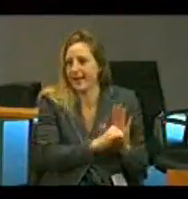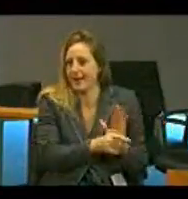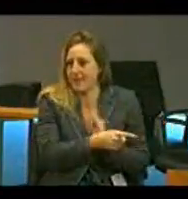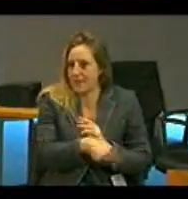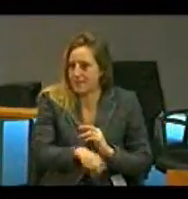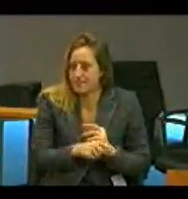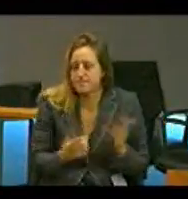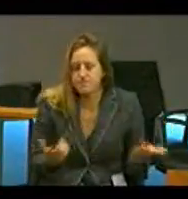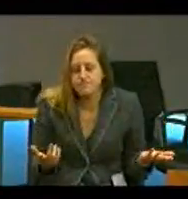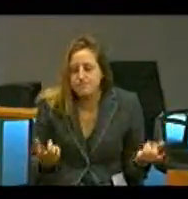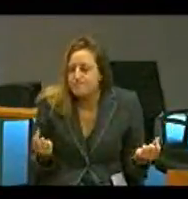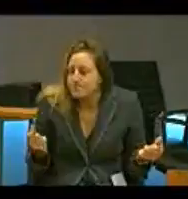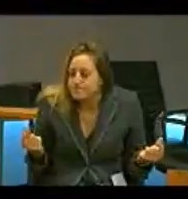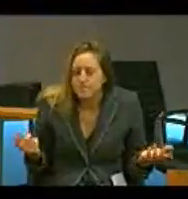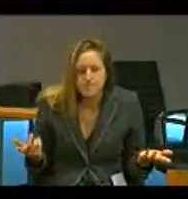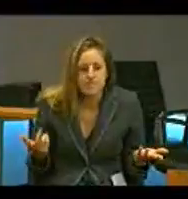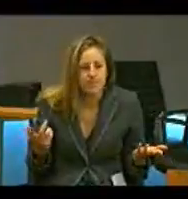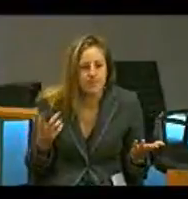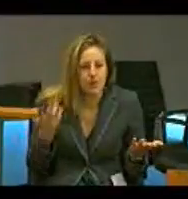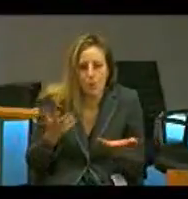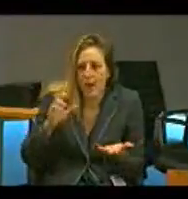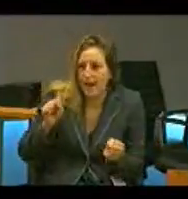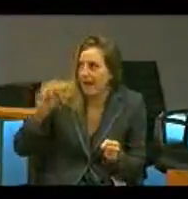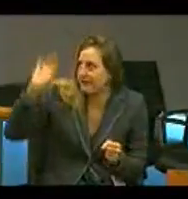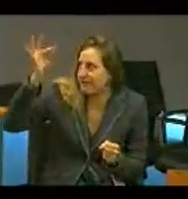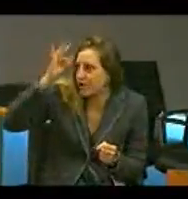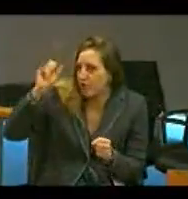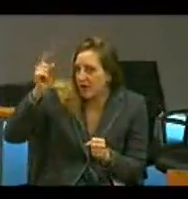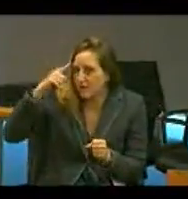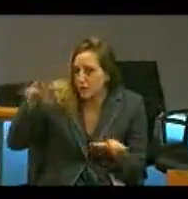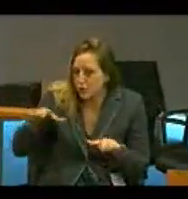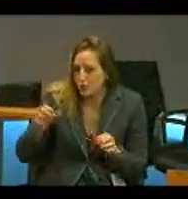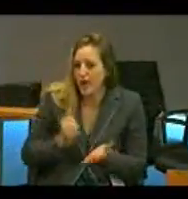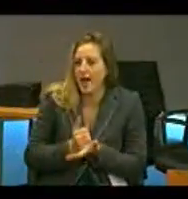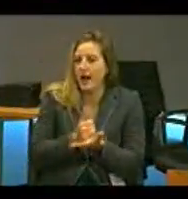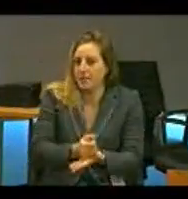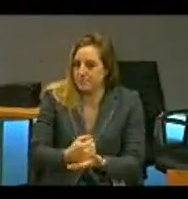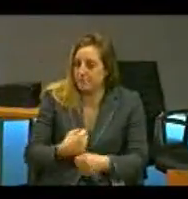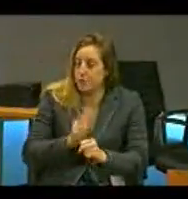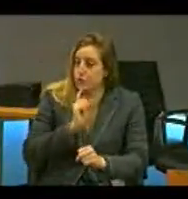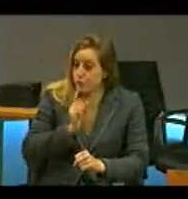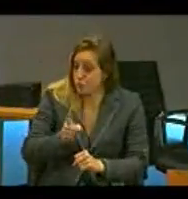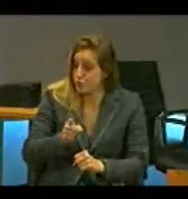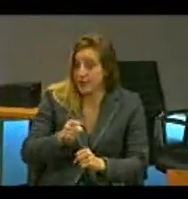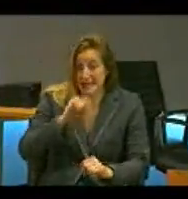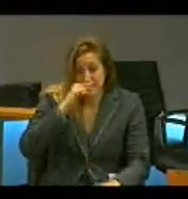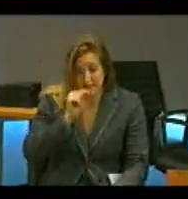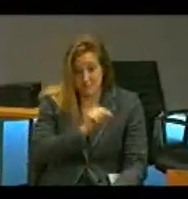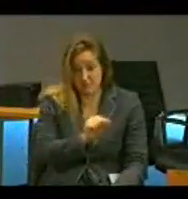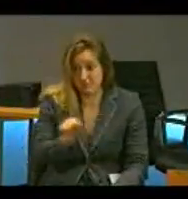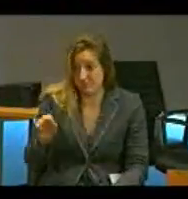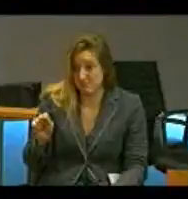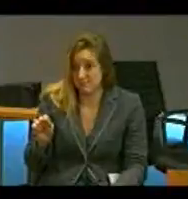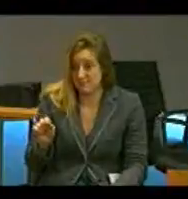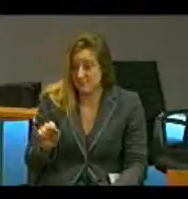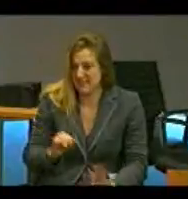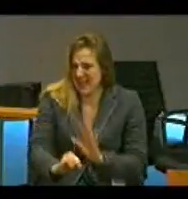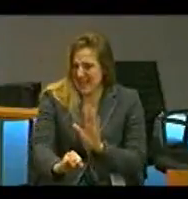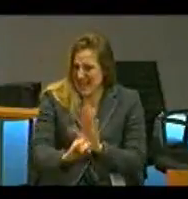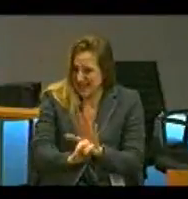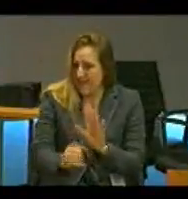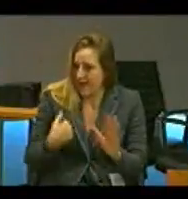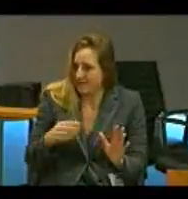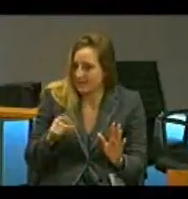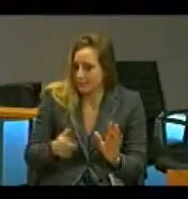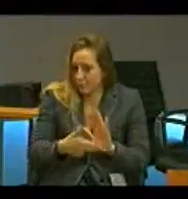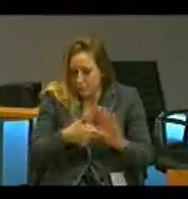could the federal government be doing to help make sure that kids are being identified with disabilities